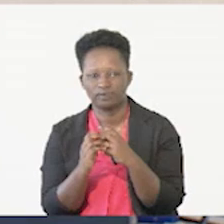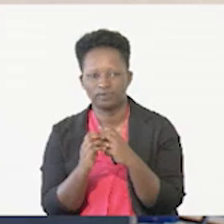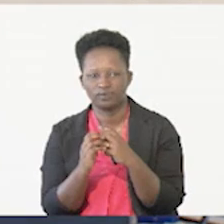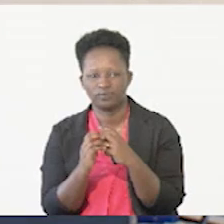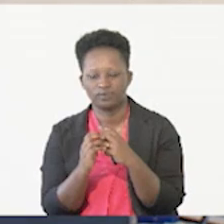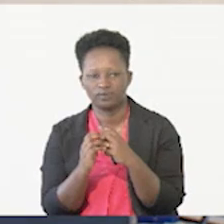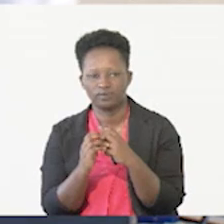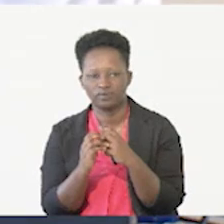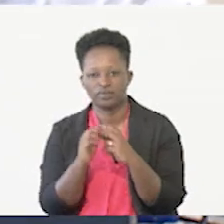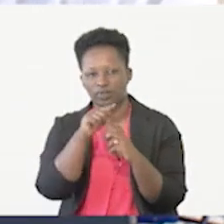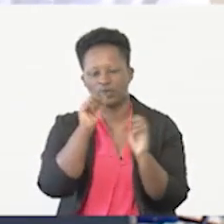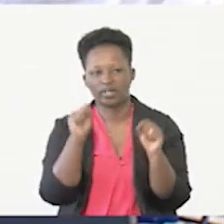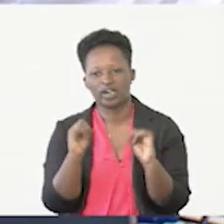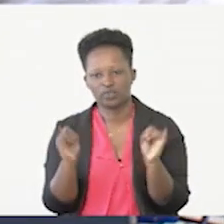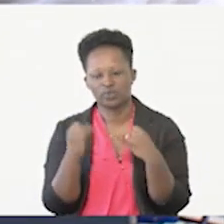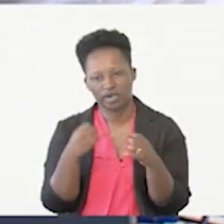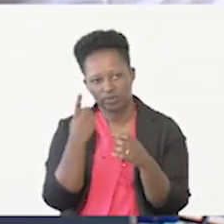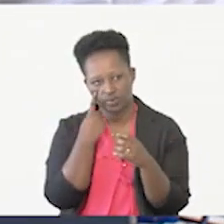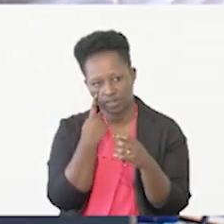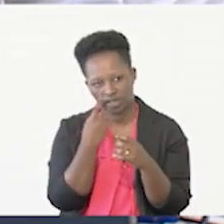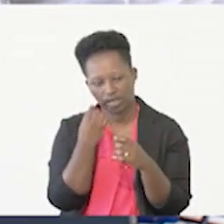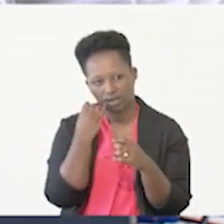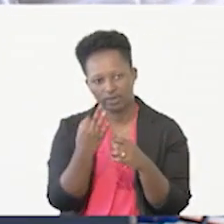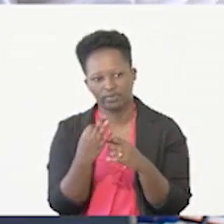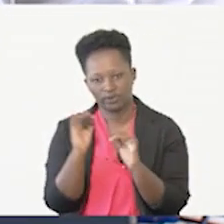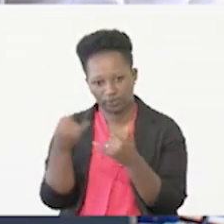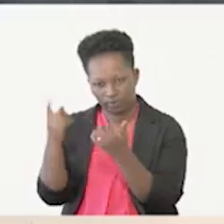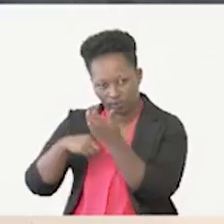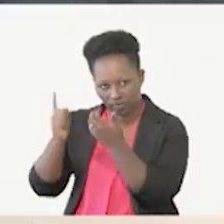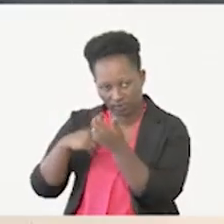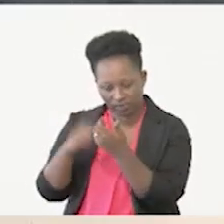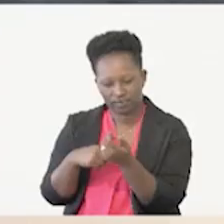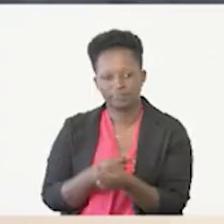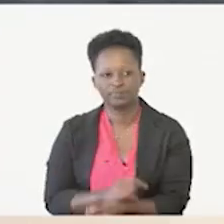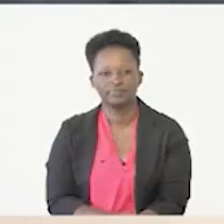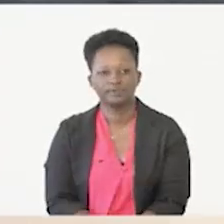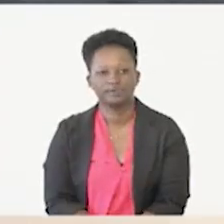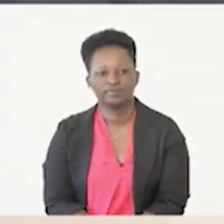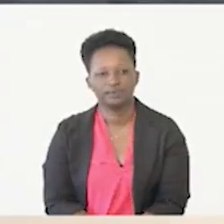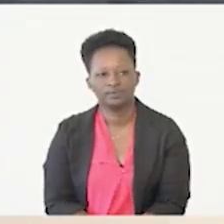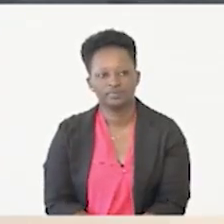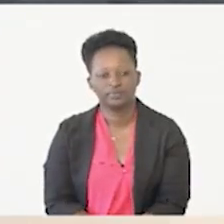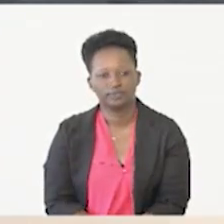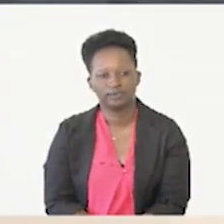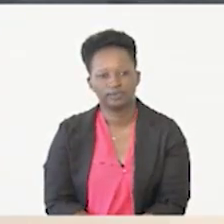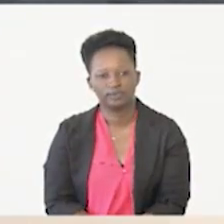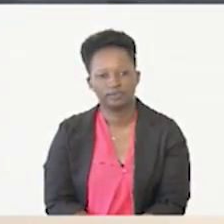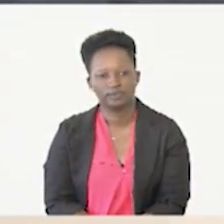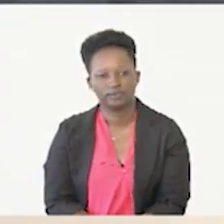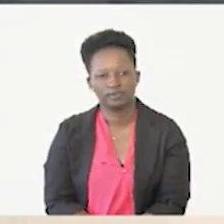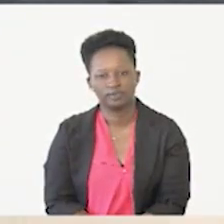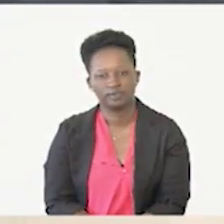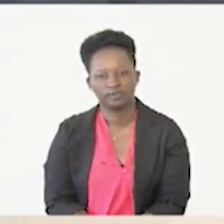3,980. So you can try to check. If you get 4,100 minus 20, see if we get the